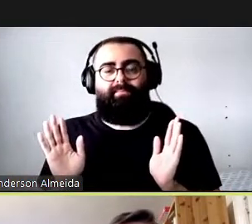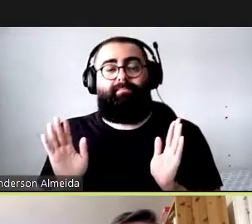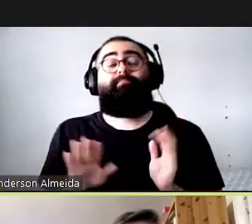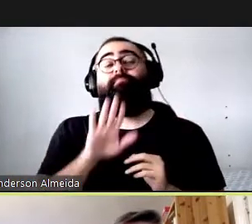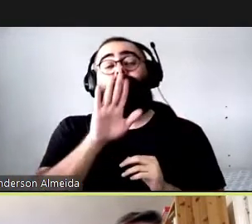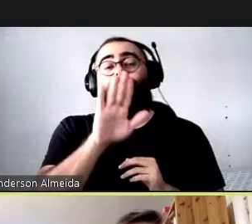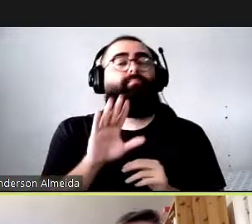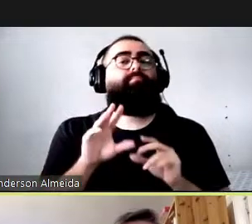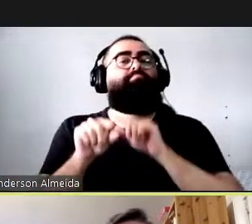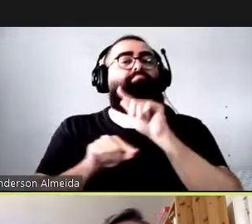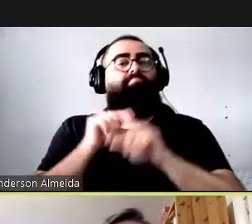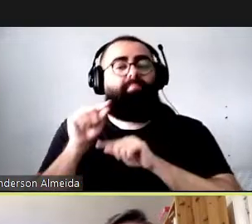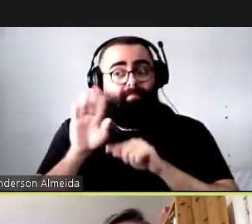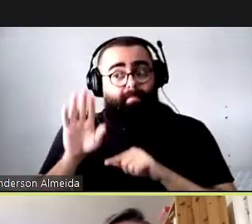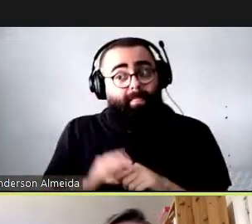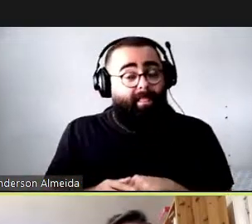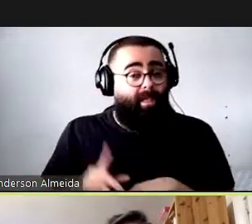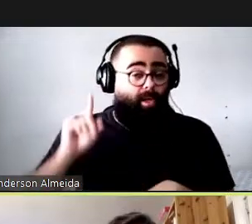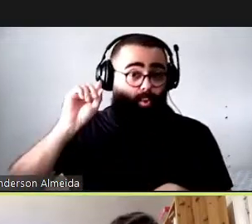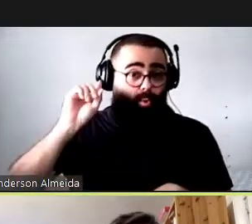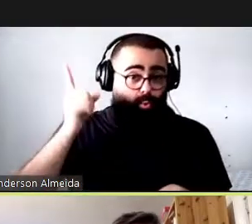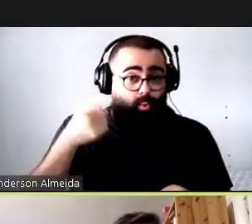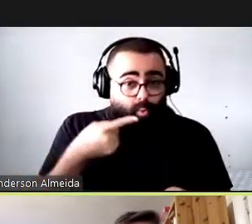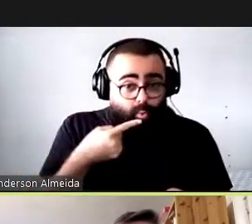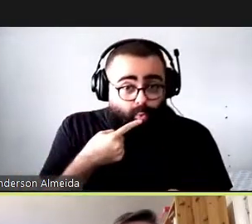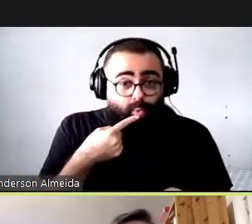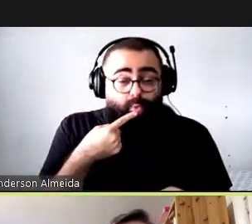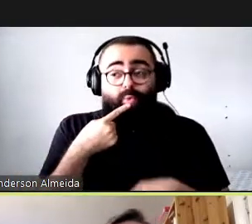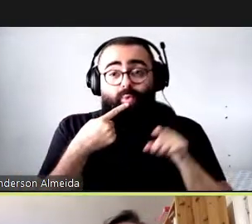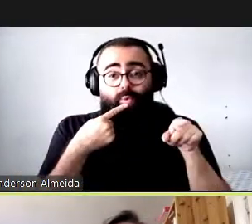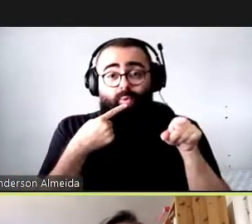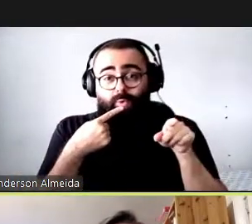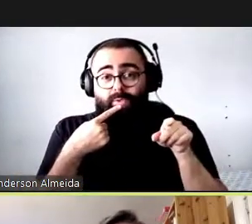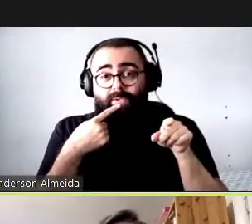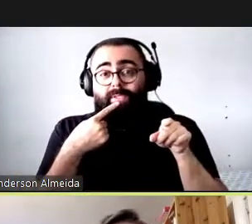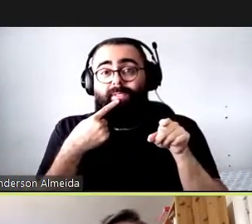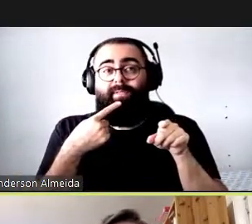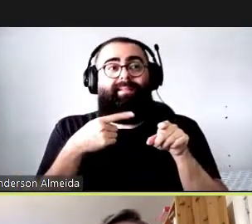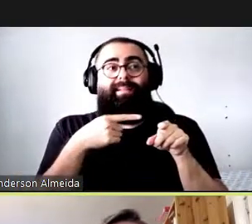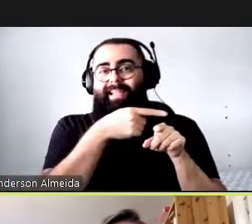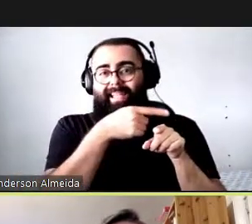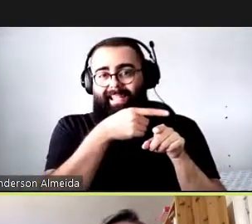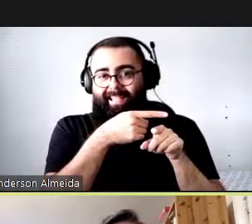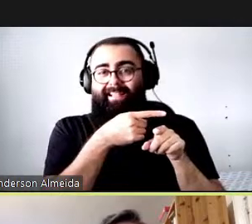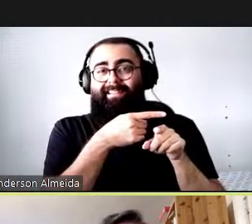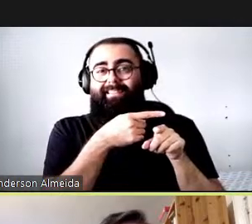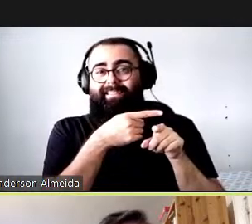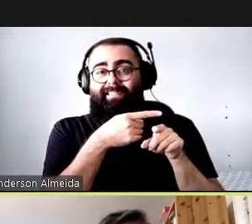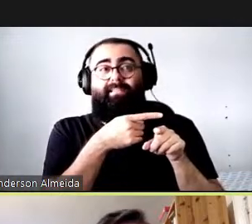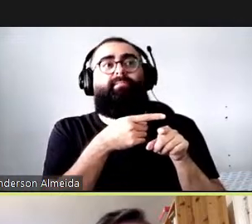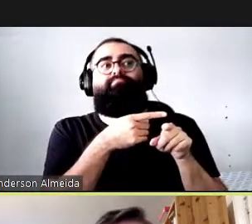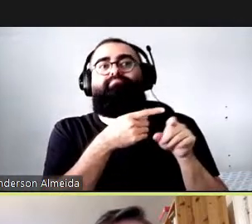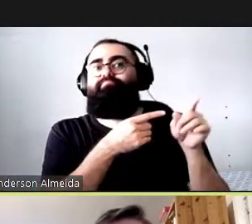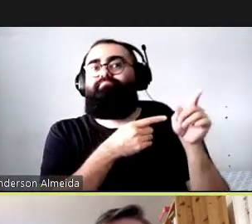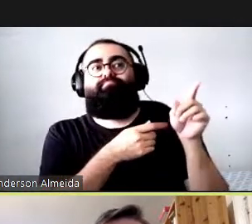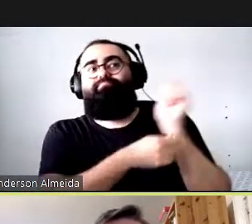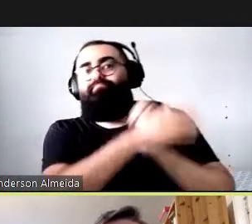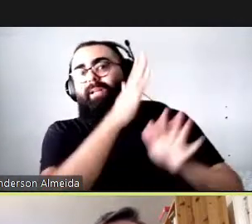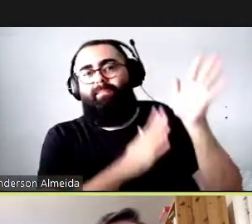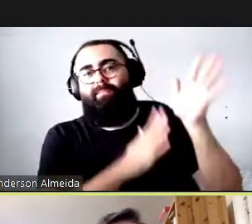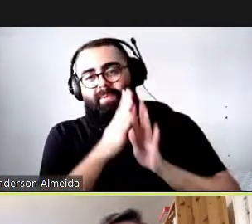people were previously, at least, weren't getting language exposure at a young age.